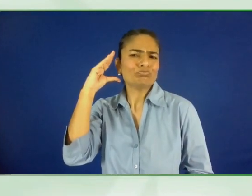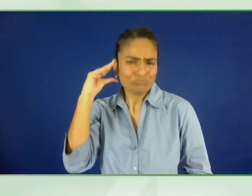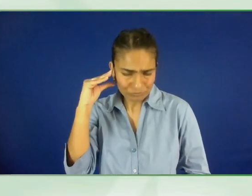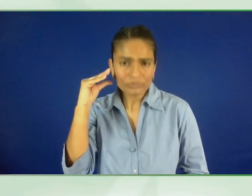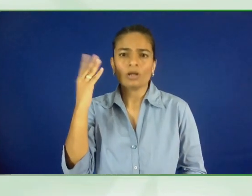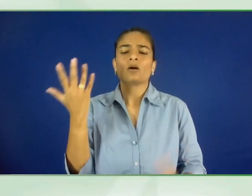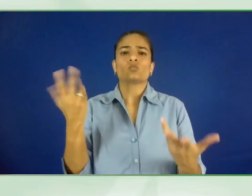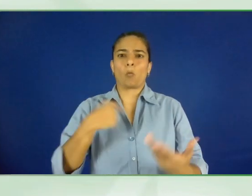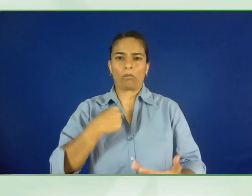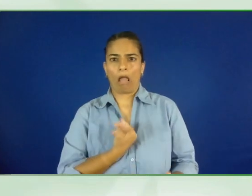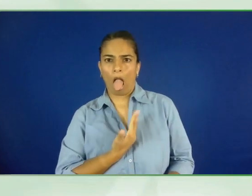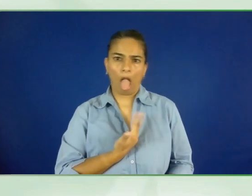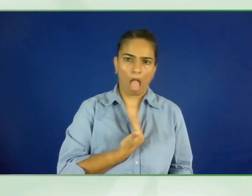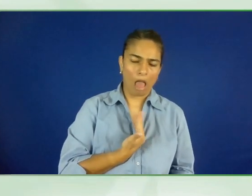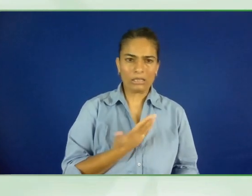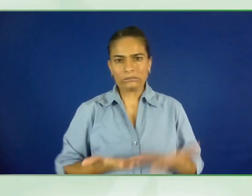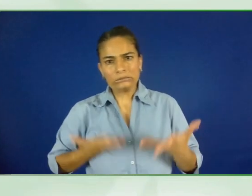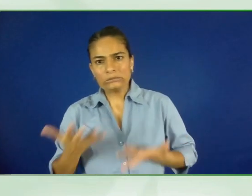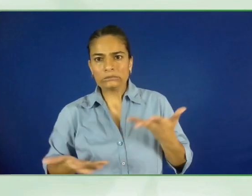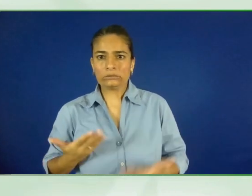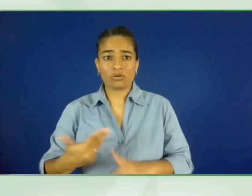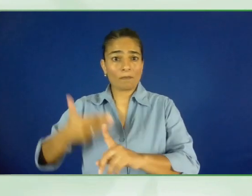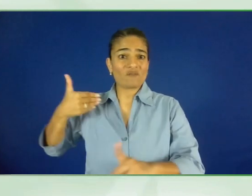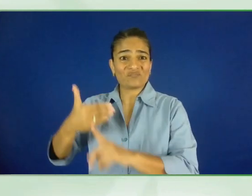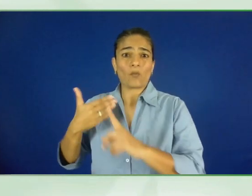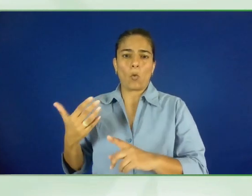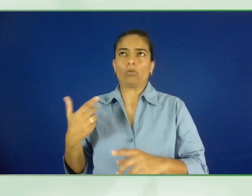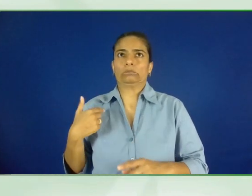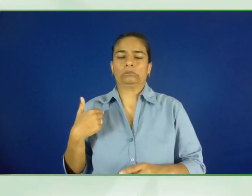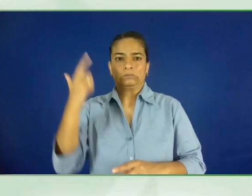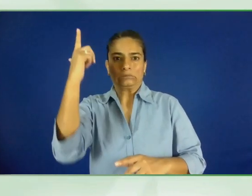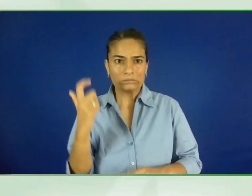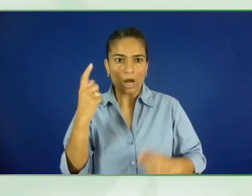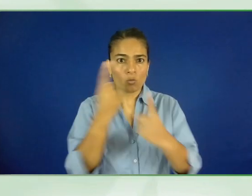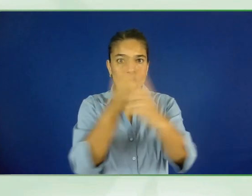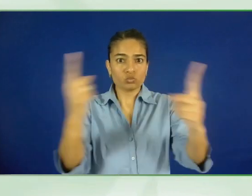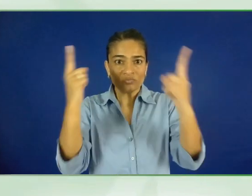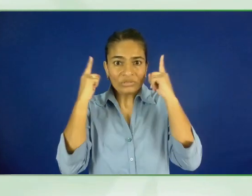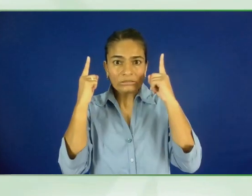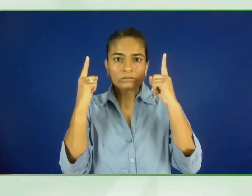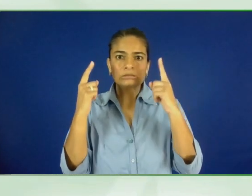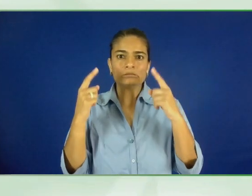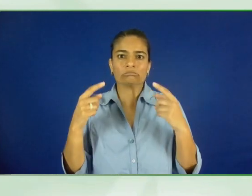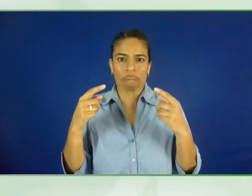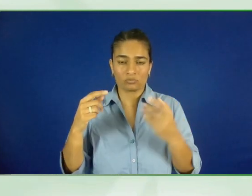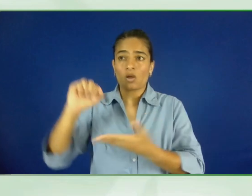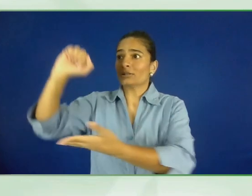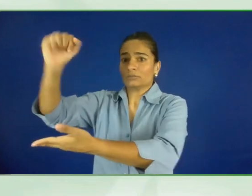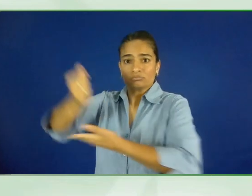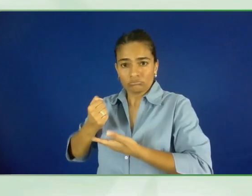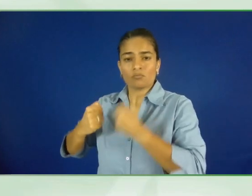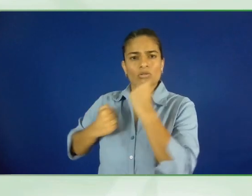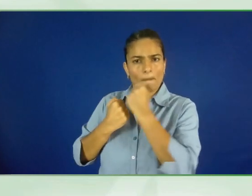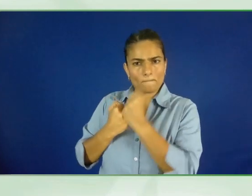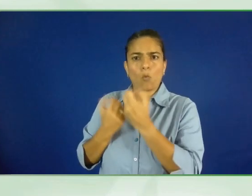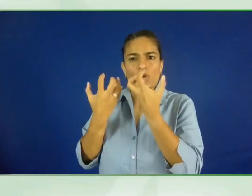felt before I started studying at university. By receiving support measures such as note-taking assistance,